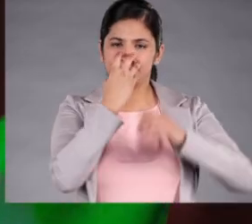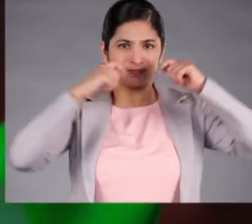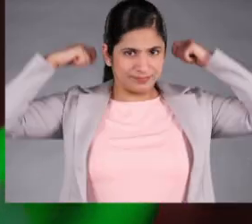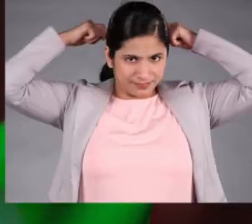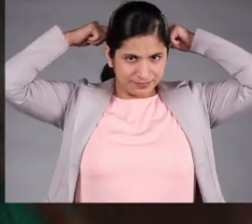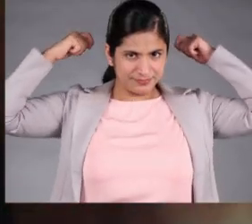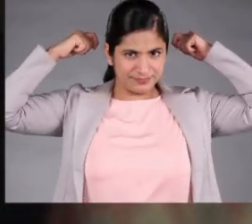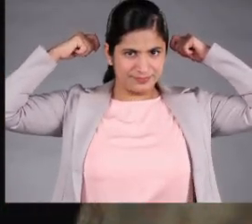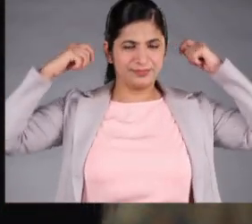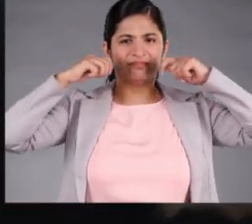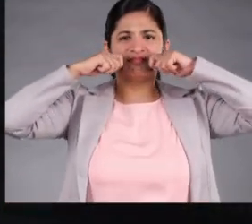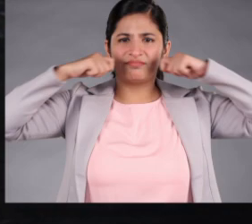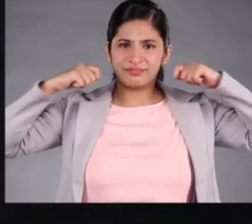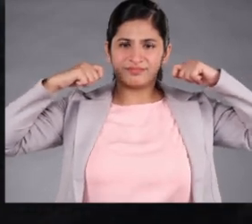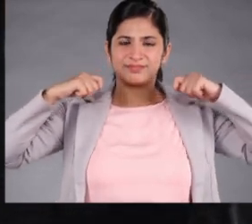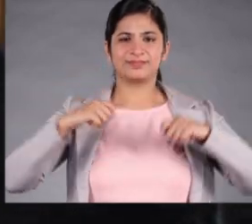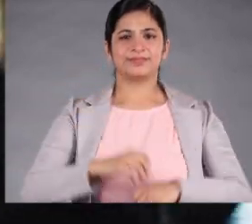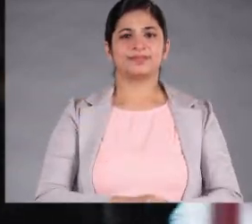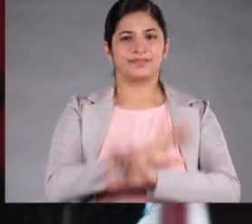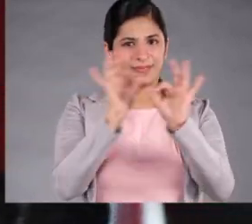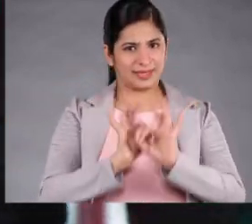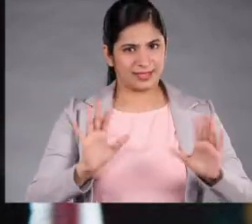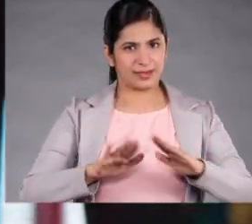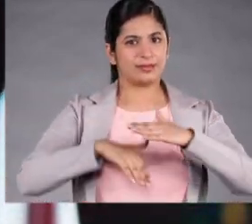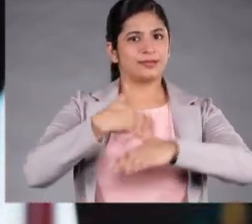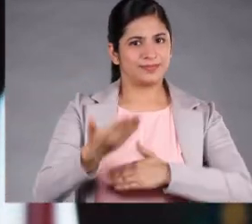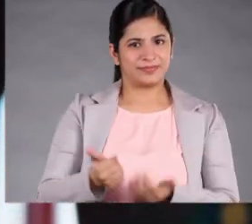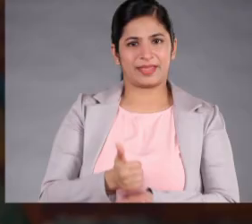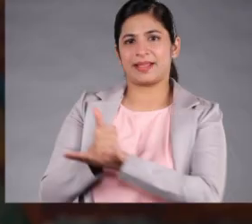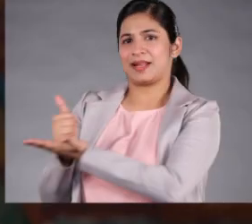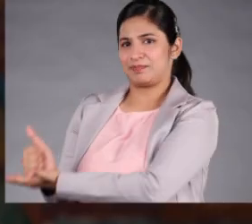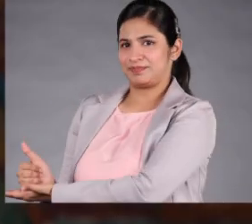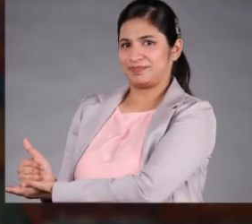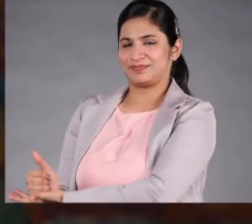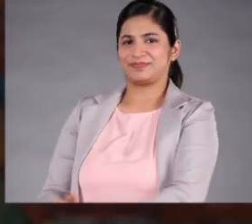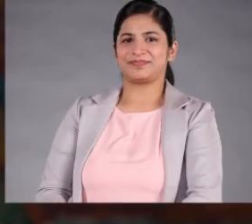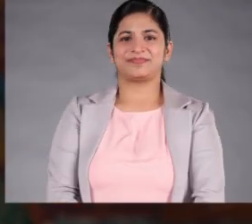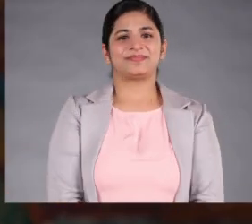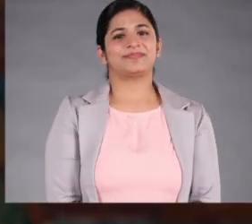normally. Make sure your own mask is placed correctly before assisting others.